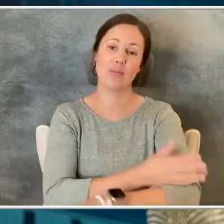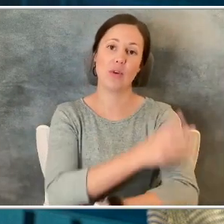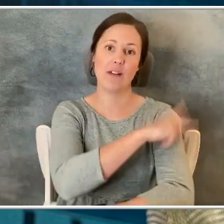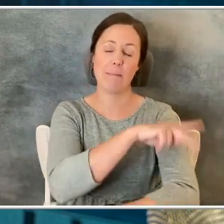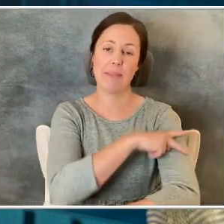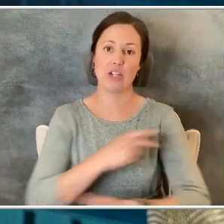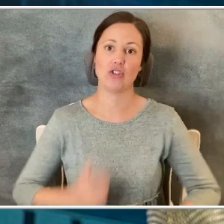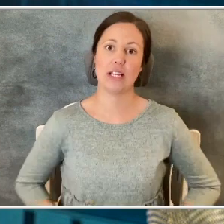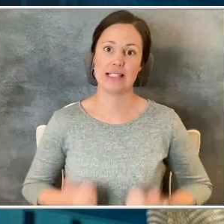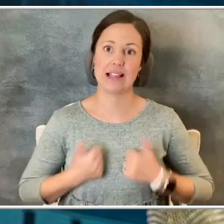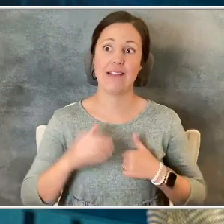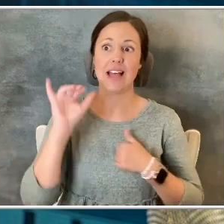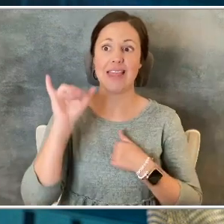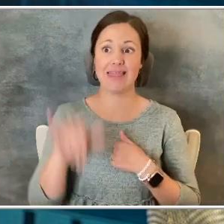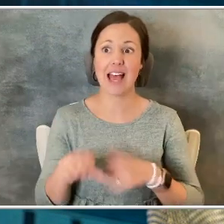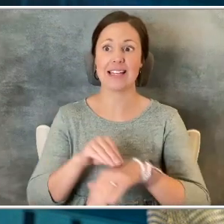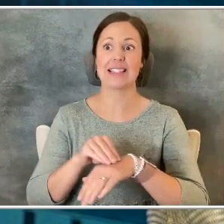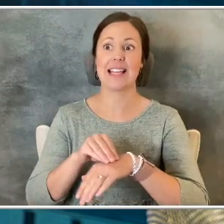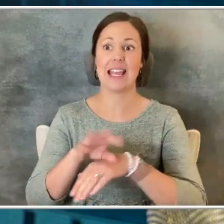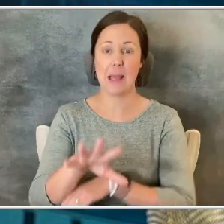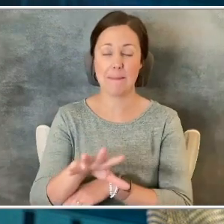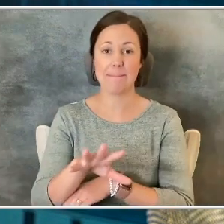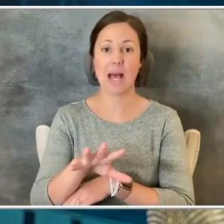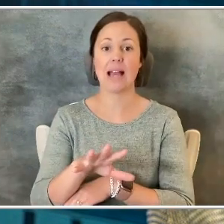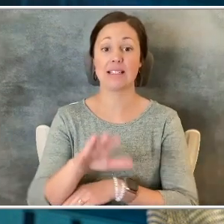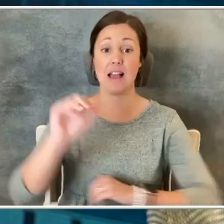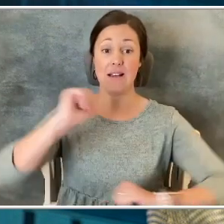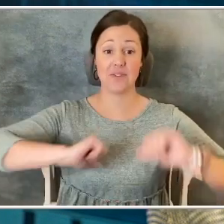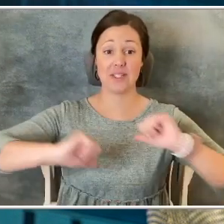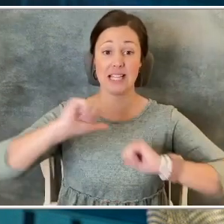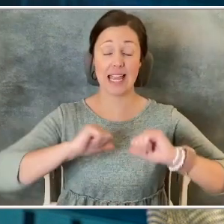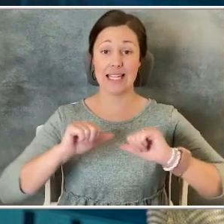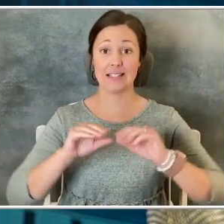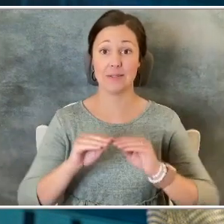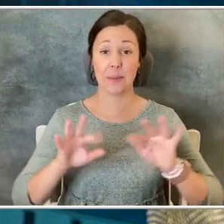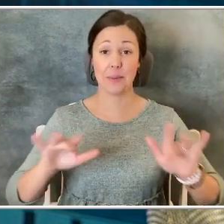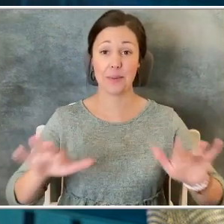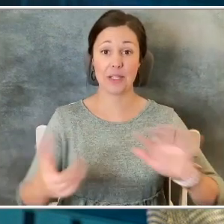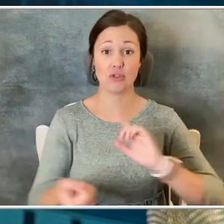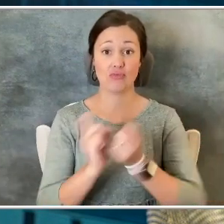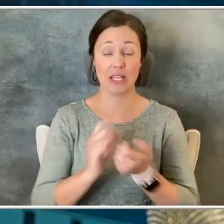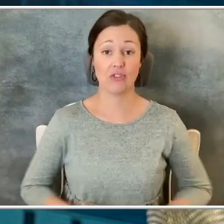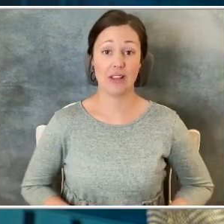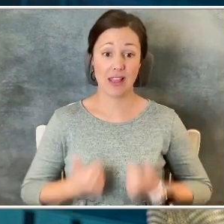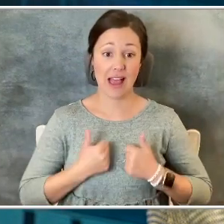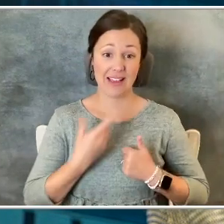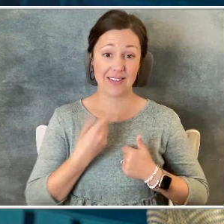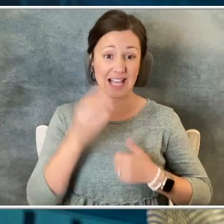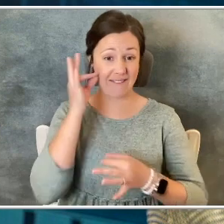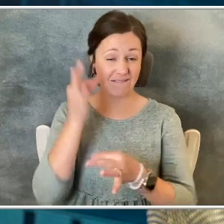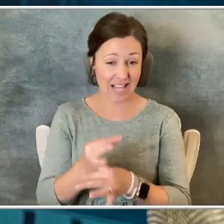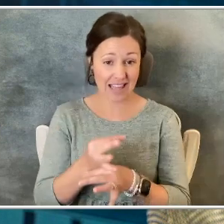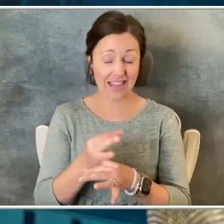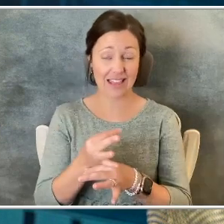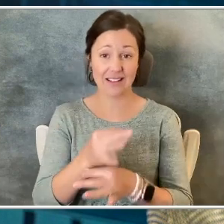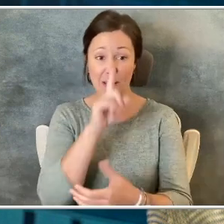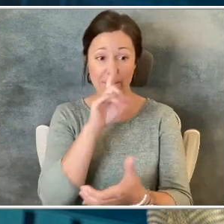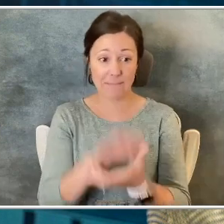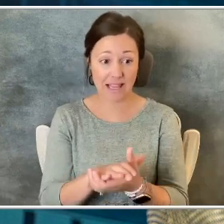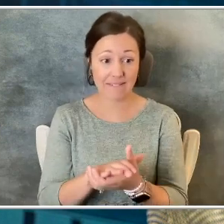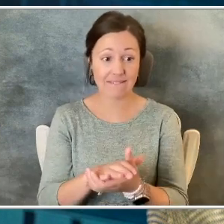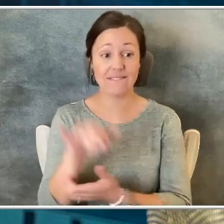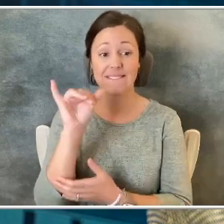the impact of science changing lives. And having faith in that science gives